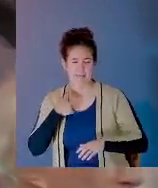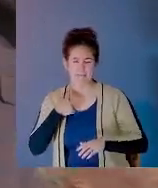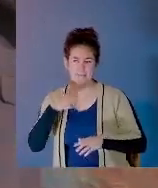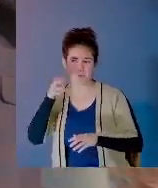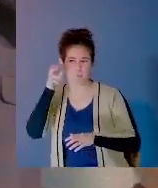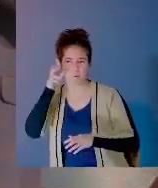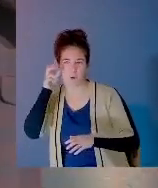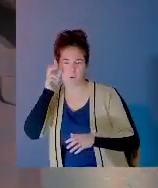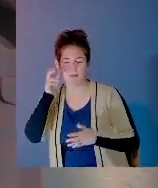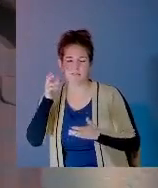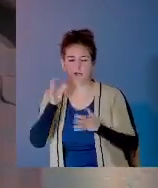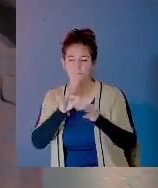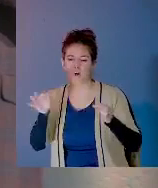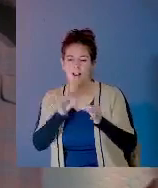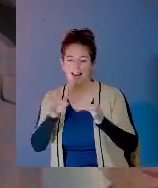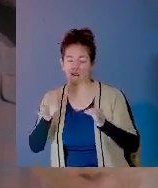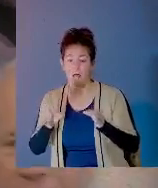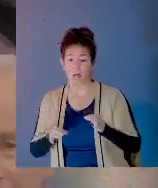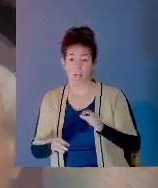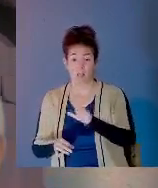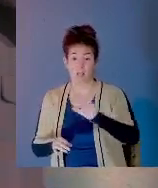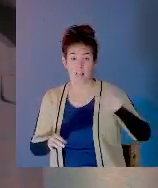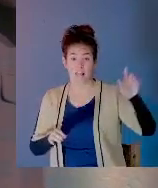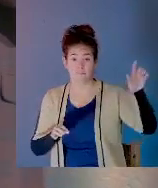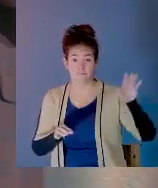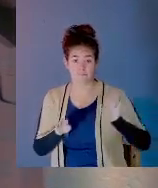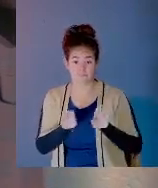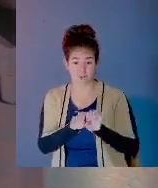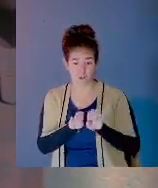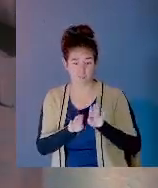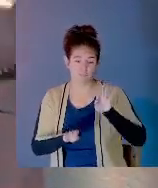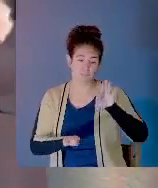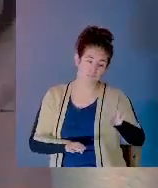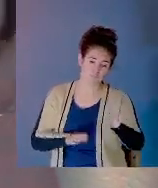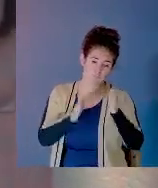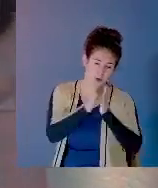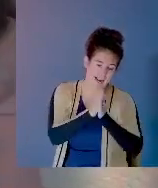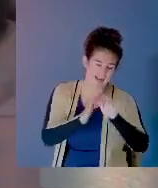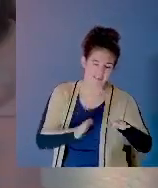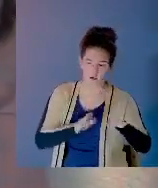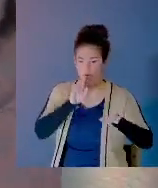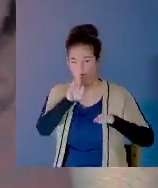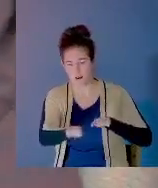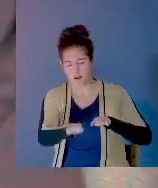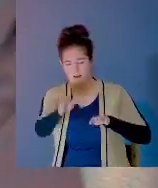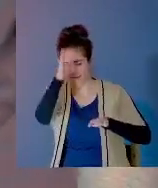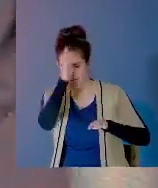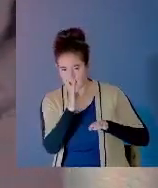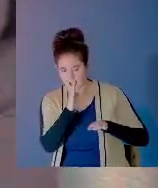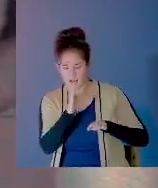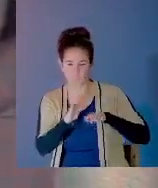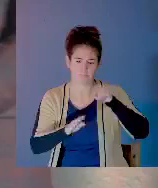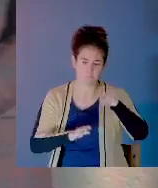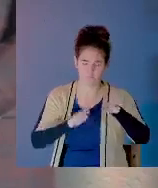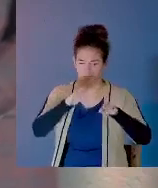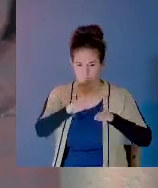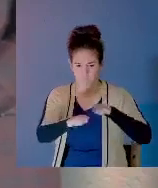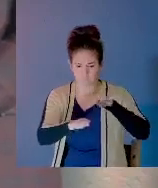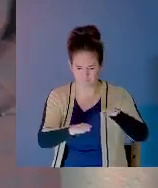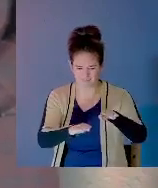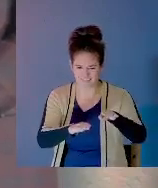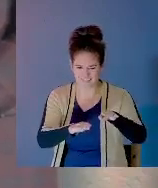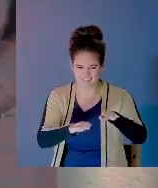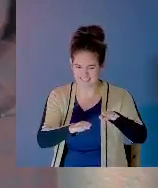And I was trying to chant the Jesus chant and this and that, but I wasn't quite ready to give it all up, you